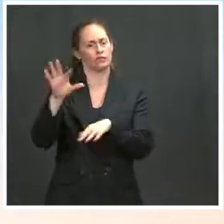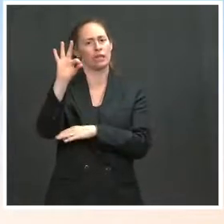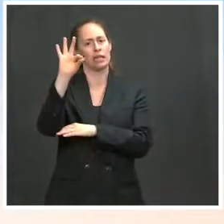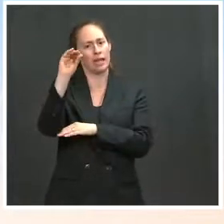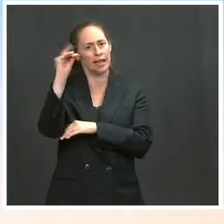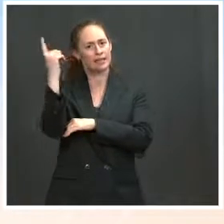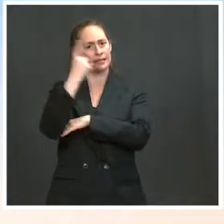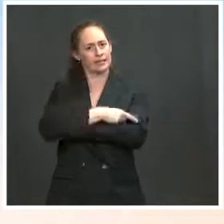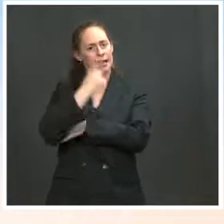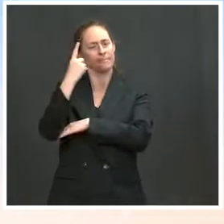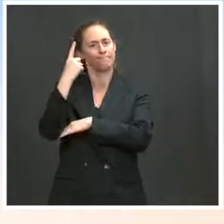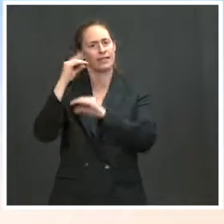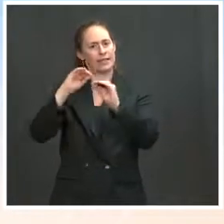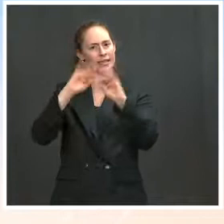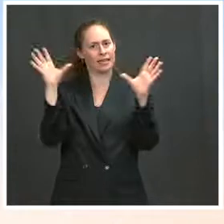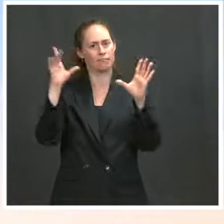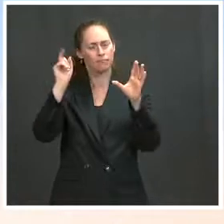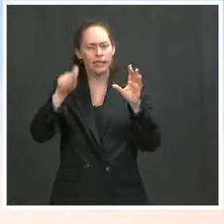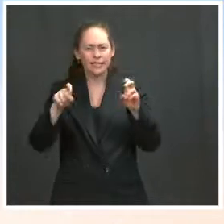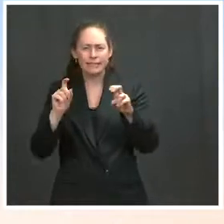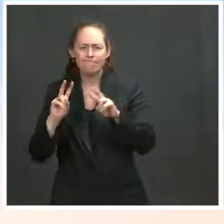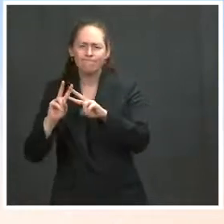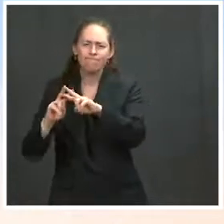this, and then we'll have a better sense